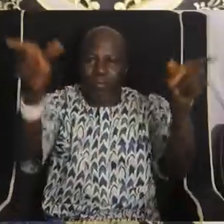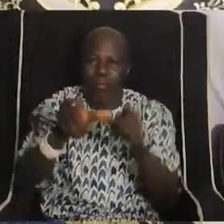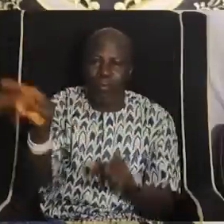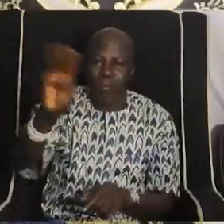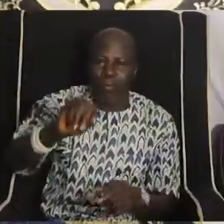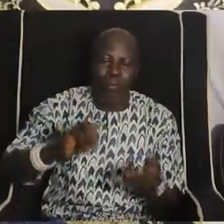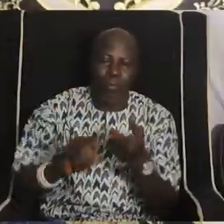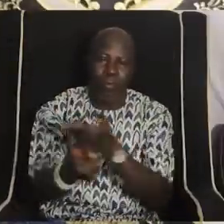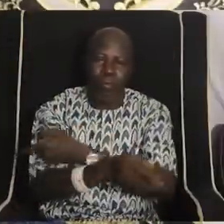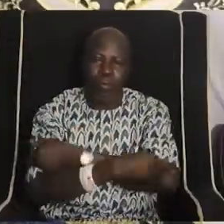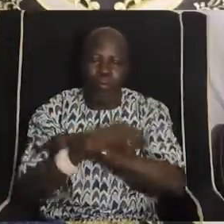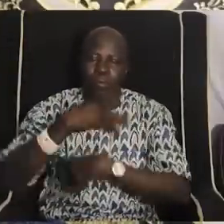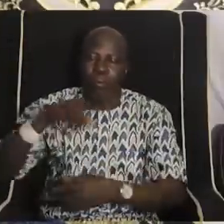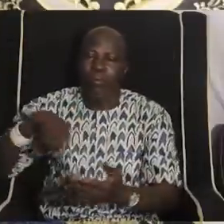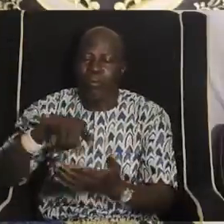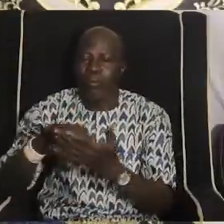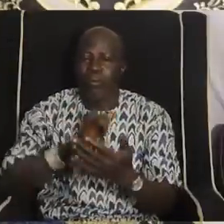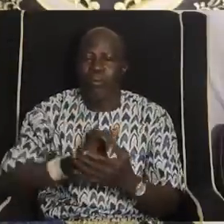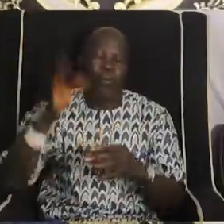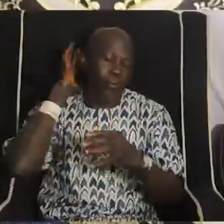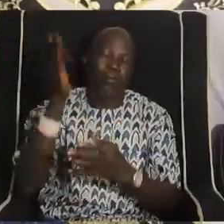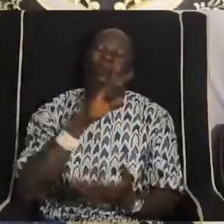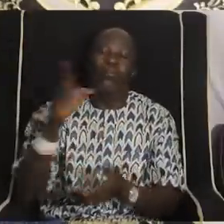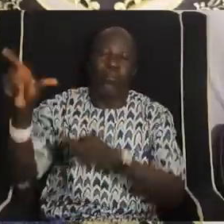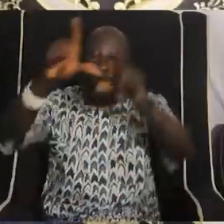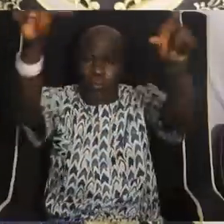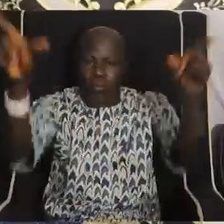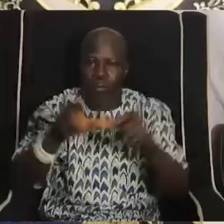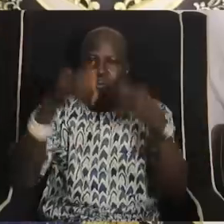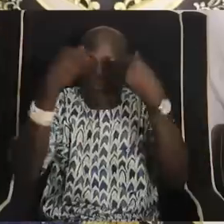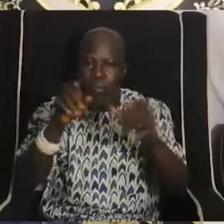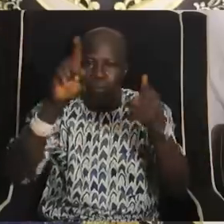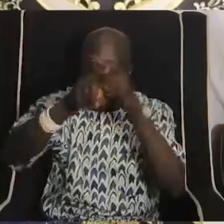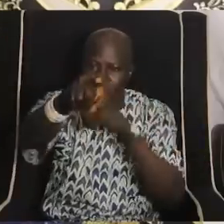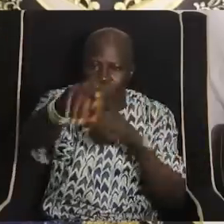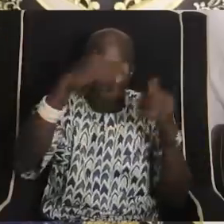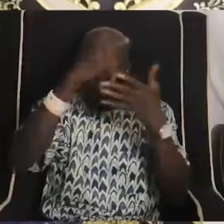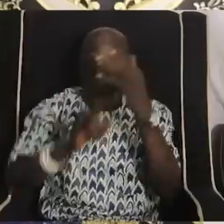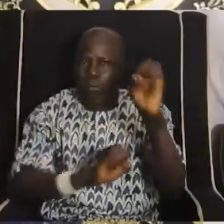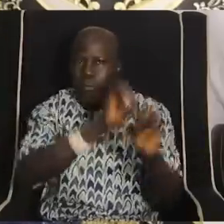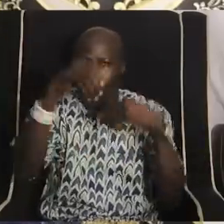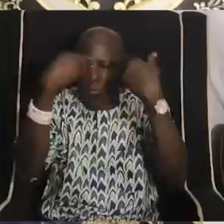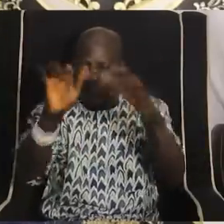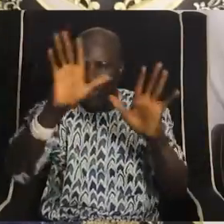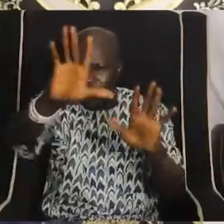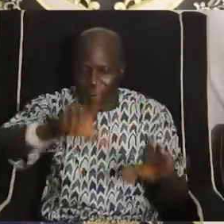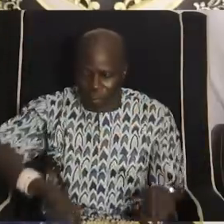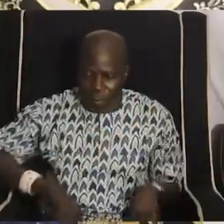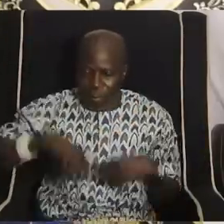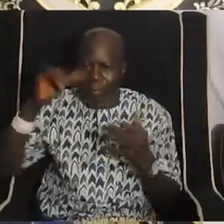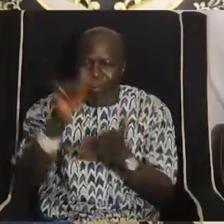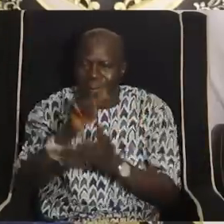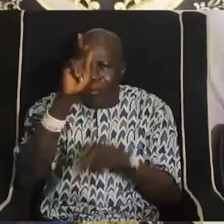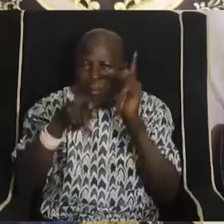As they were looking for her, she now wakes up. Now, ijo to nlo olori ijo yen bo wa be